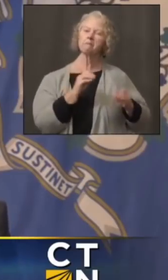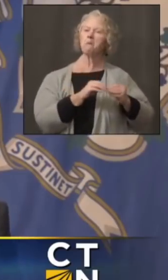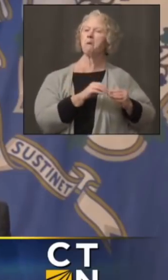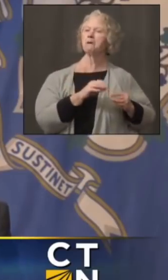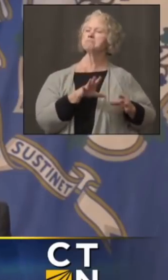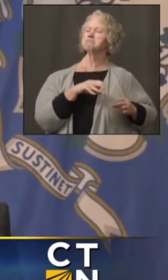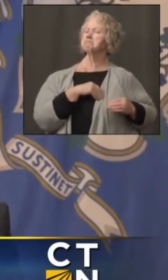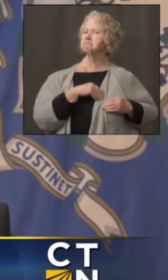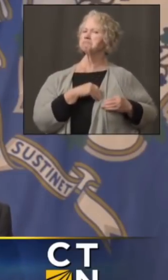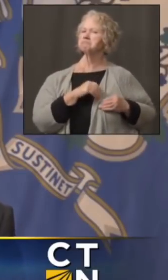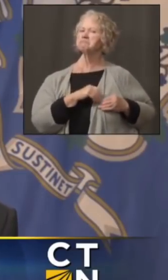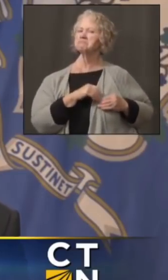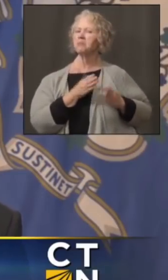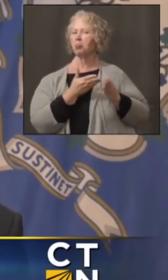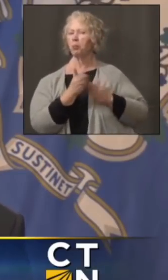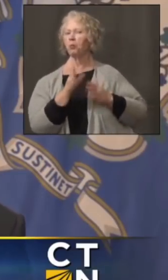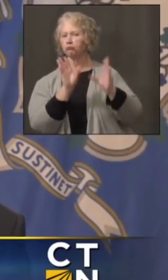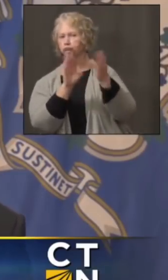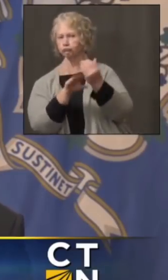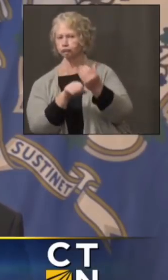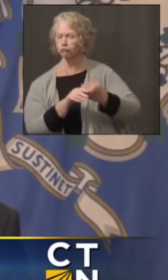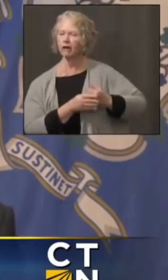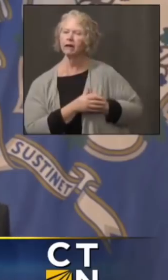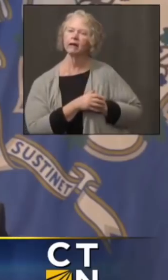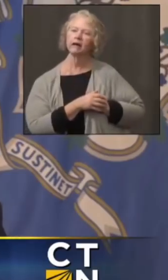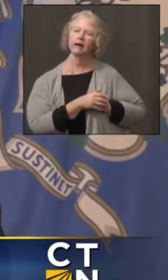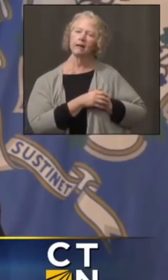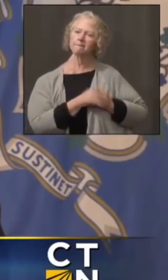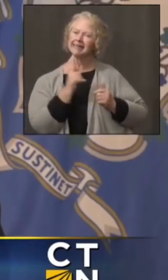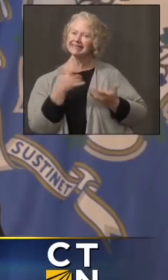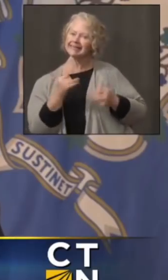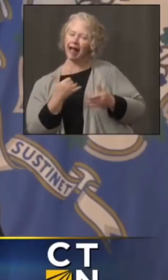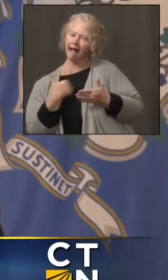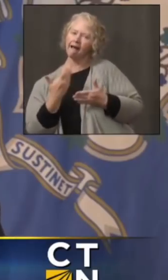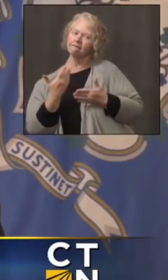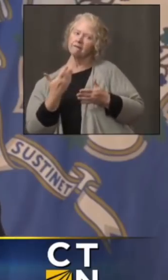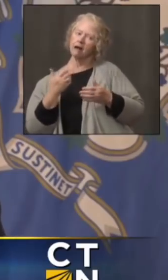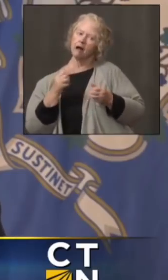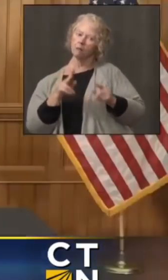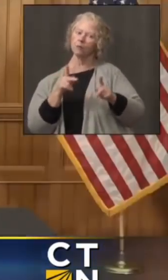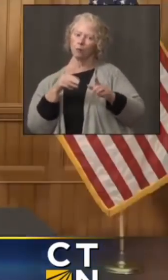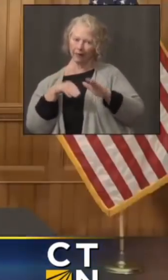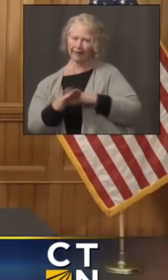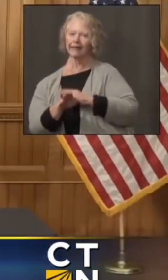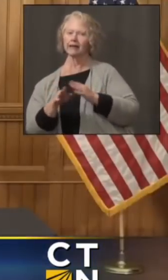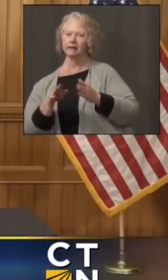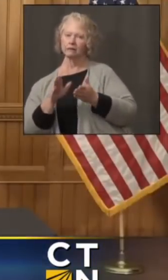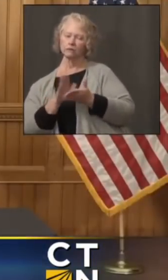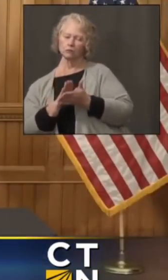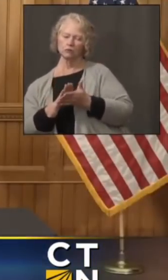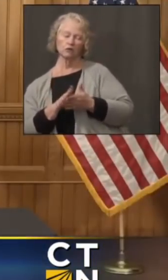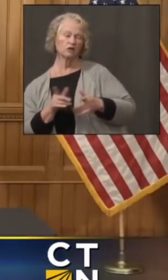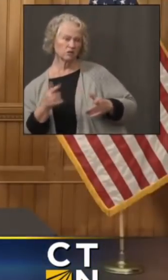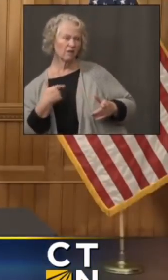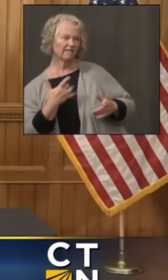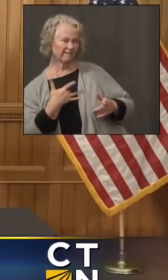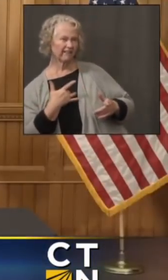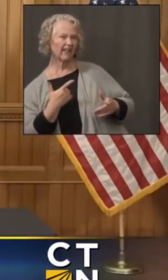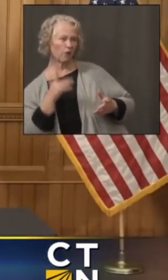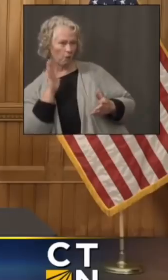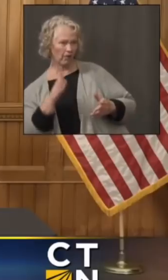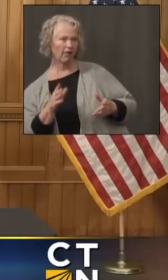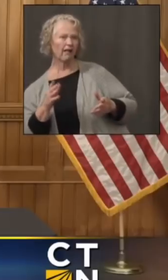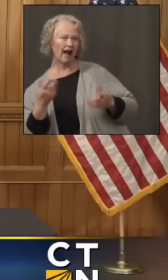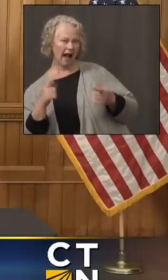I'm glad that most of them had at least hybrid and some in-person opportunities. So you think it's likely that eventually more of them are going to